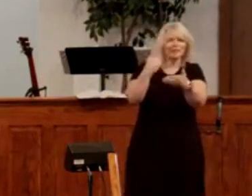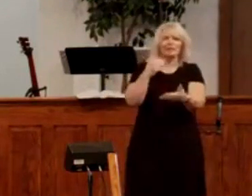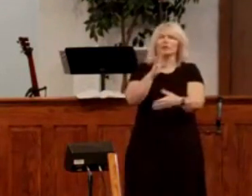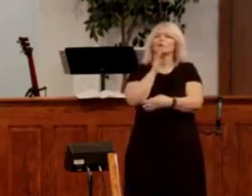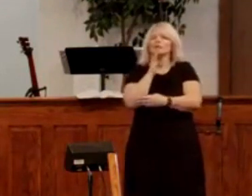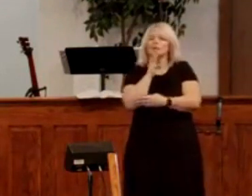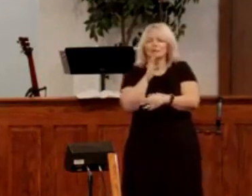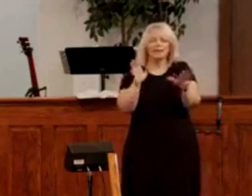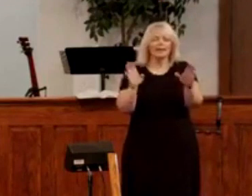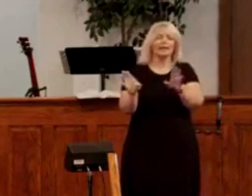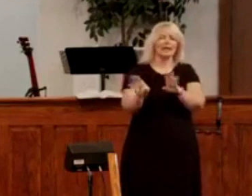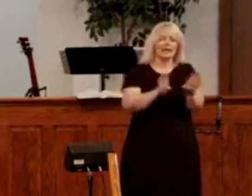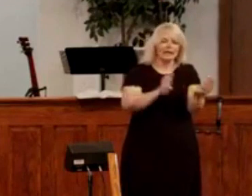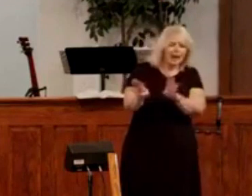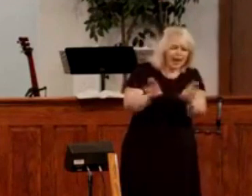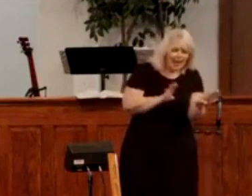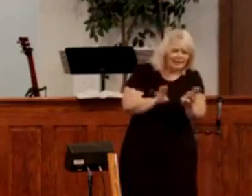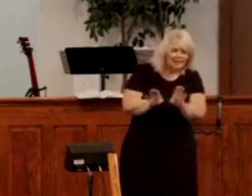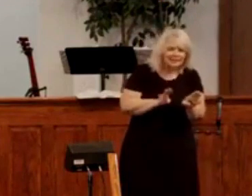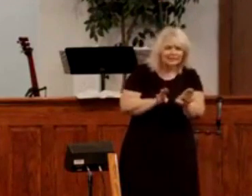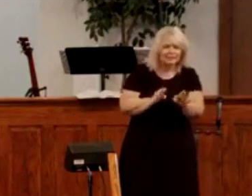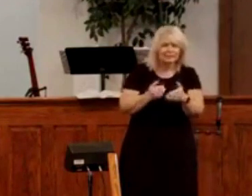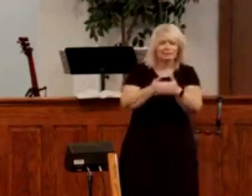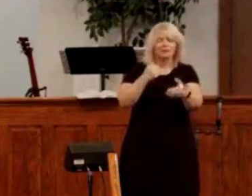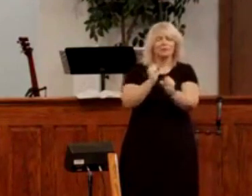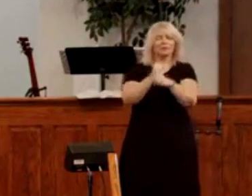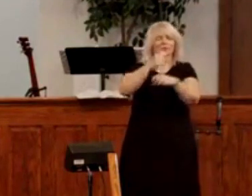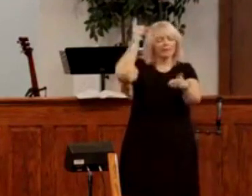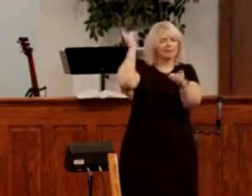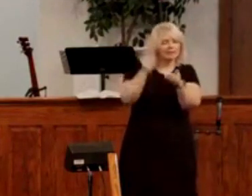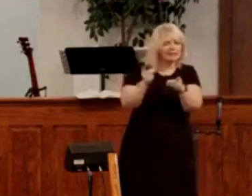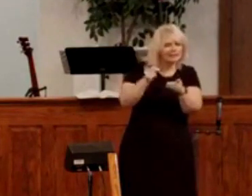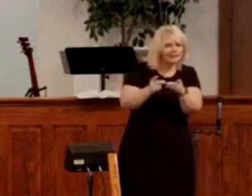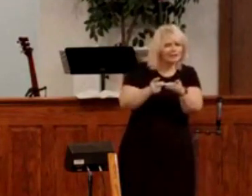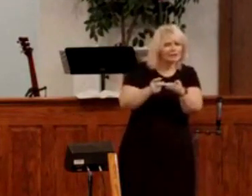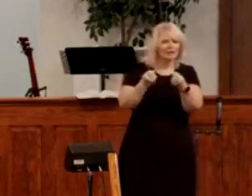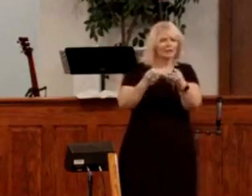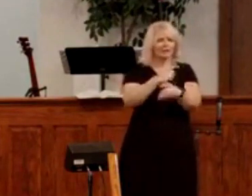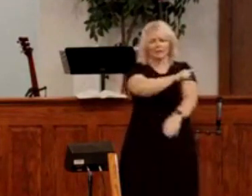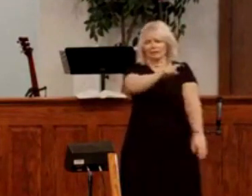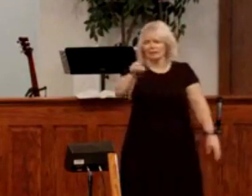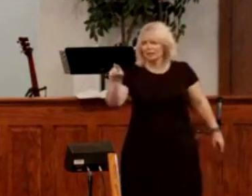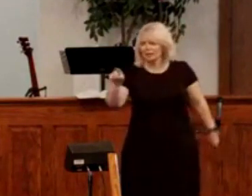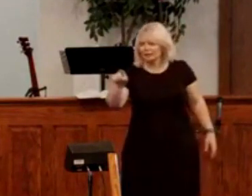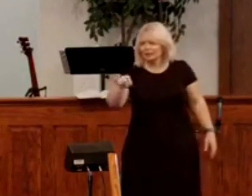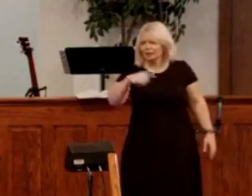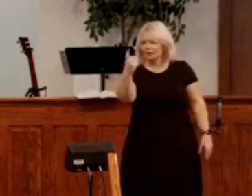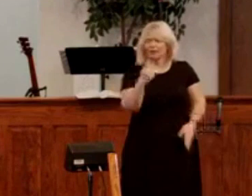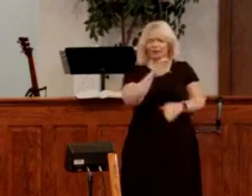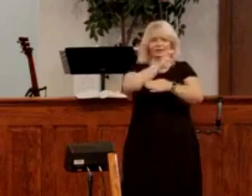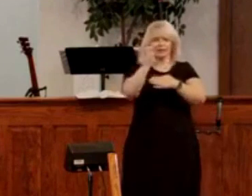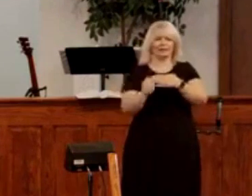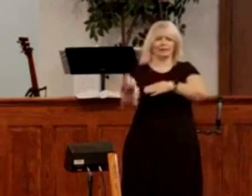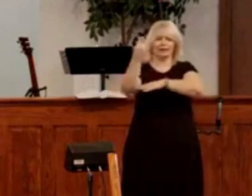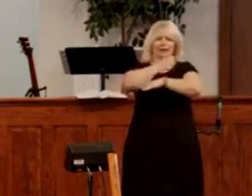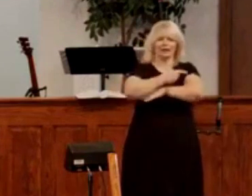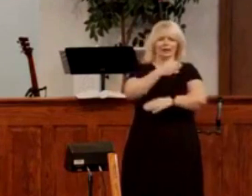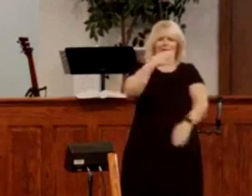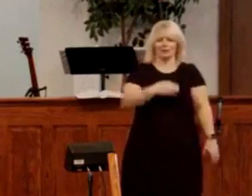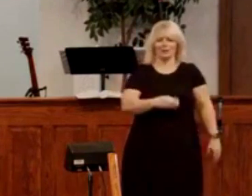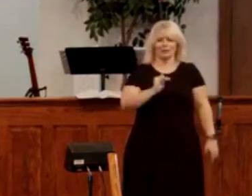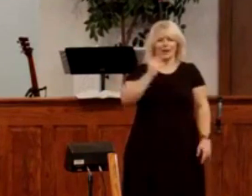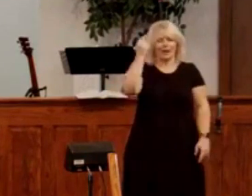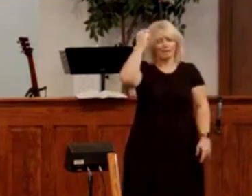we act. We're to stop and think before we make decisions. How many of you come to the end of the day and say, man, I wish I had a